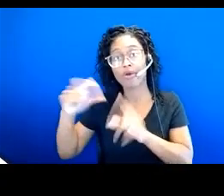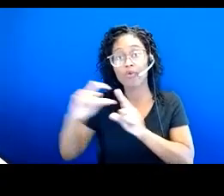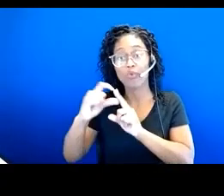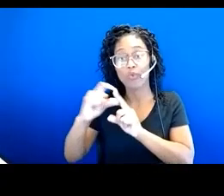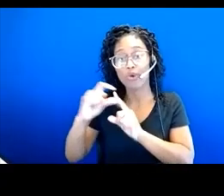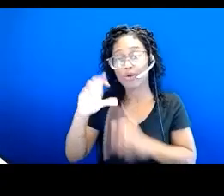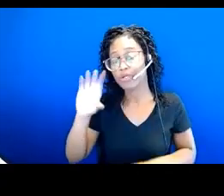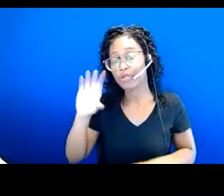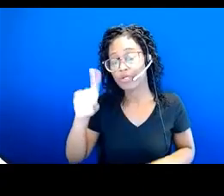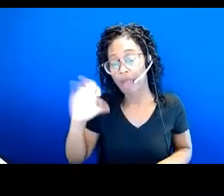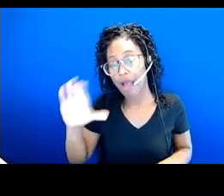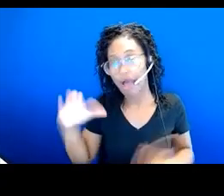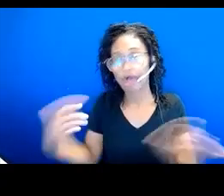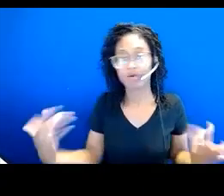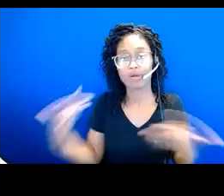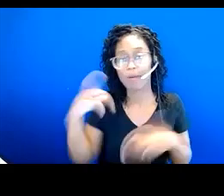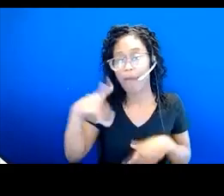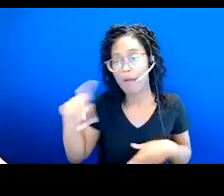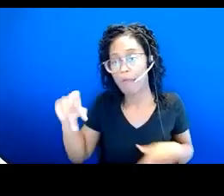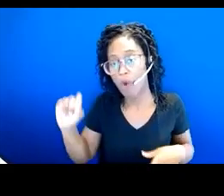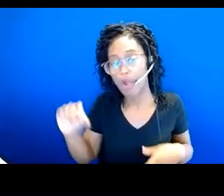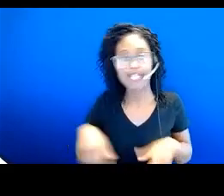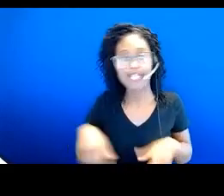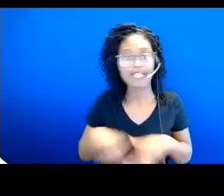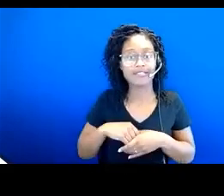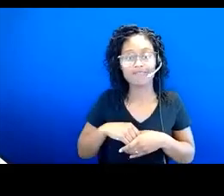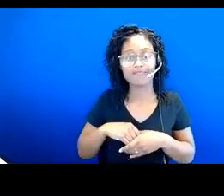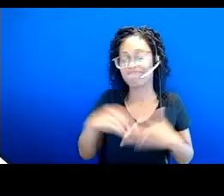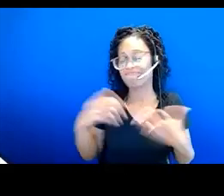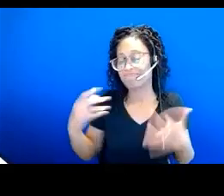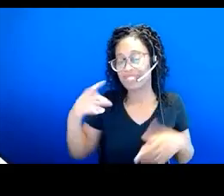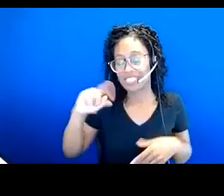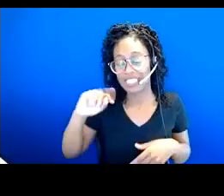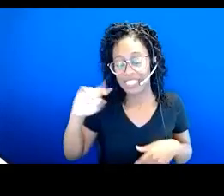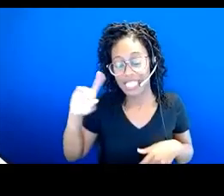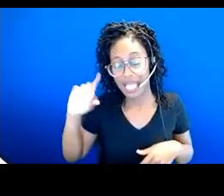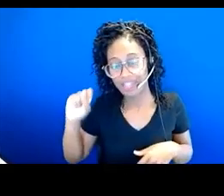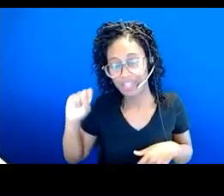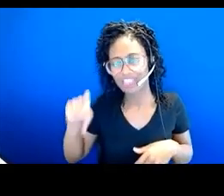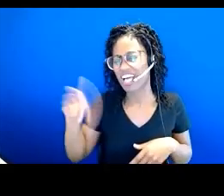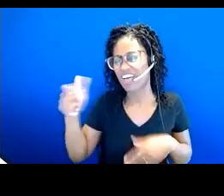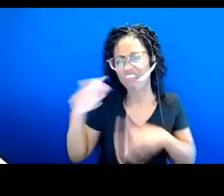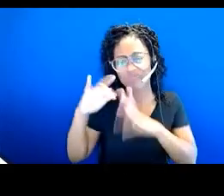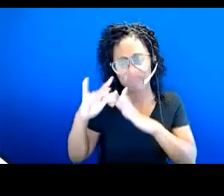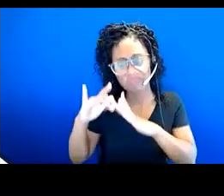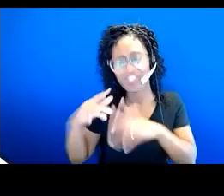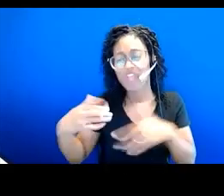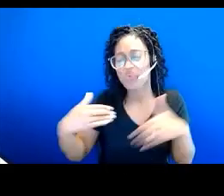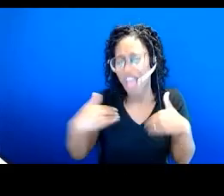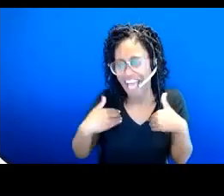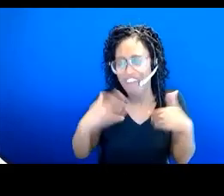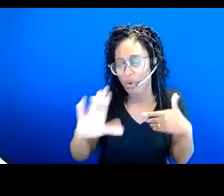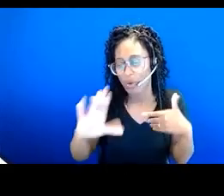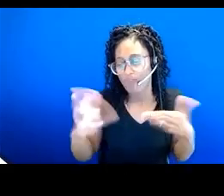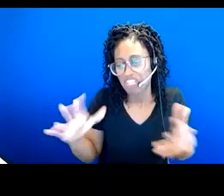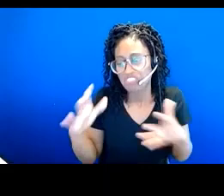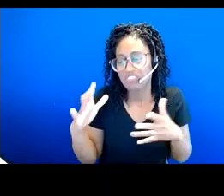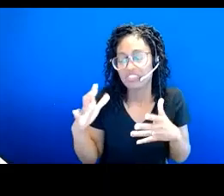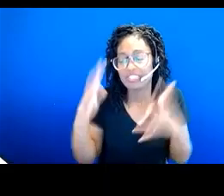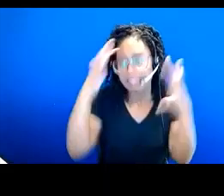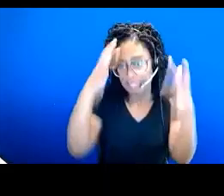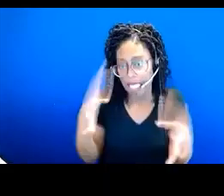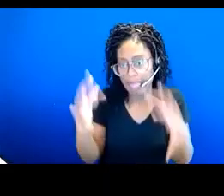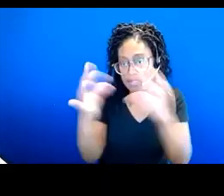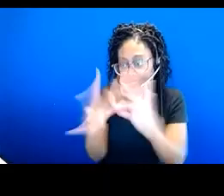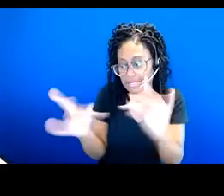PowerPoints, from PDFs, from Word documents, from various websites. And that's what you do. You copy